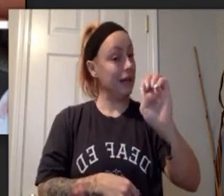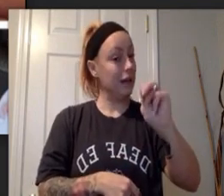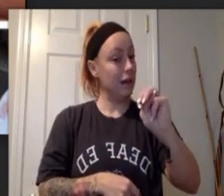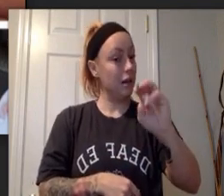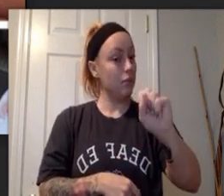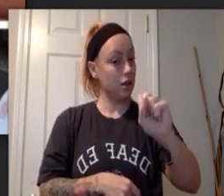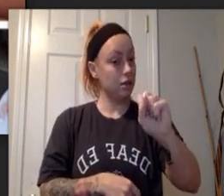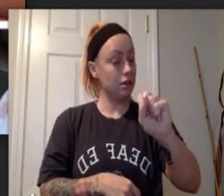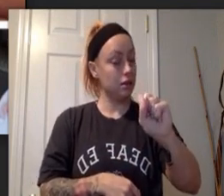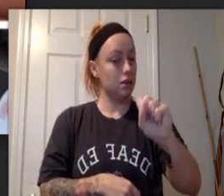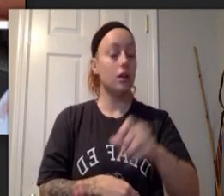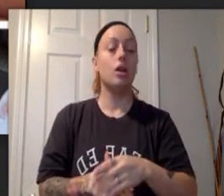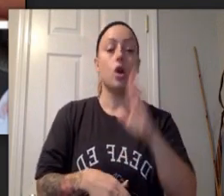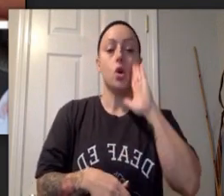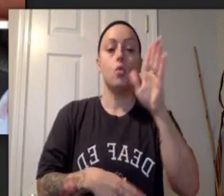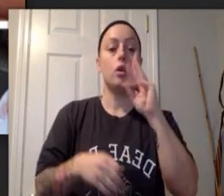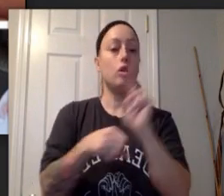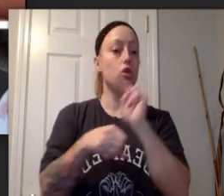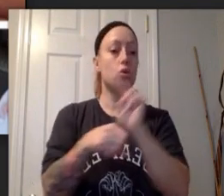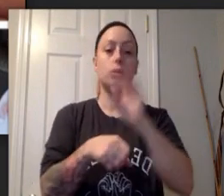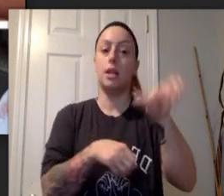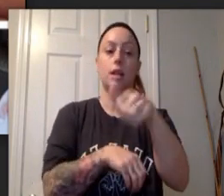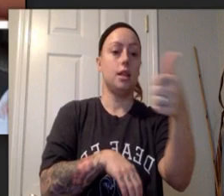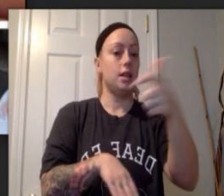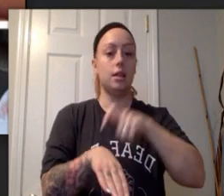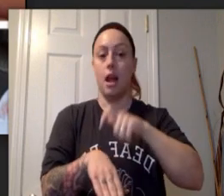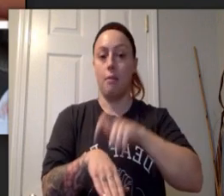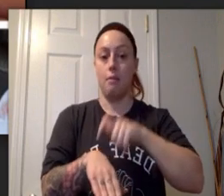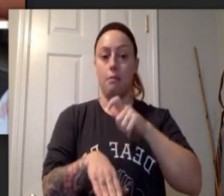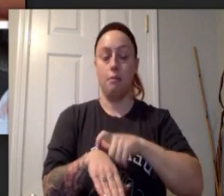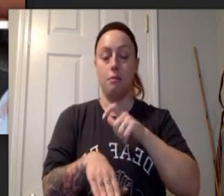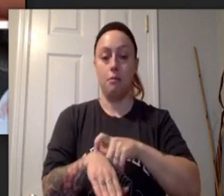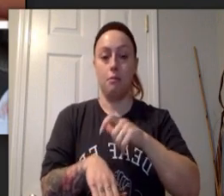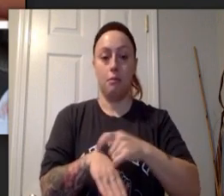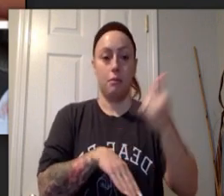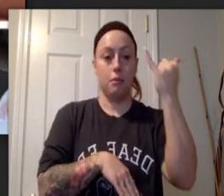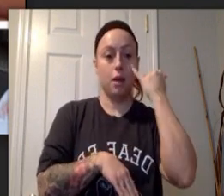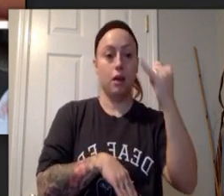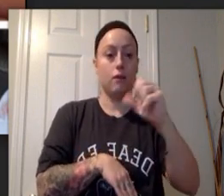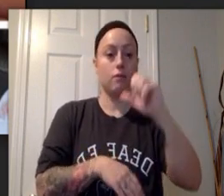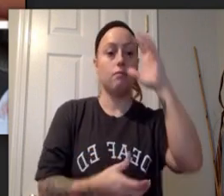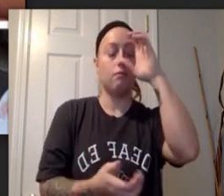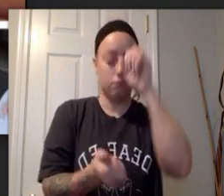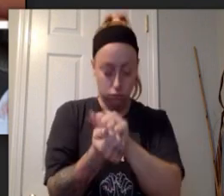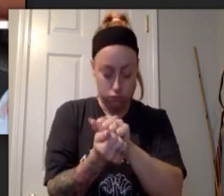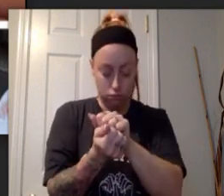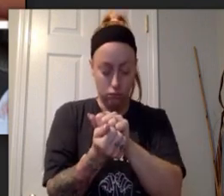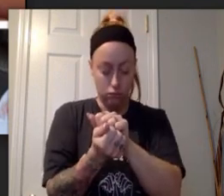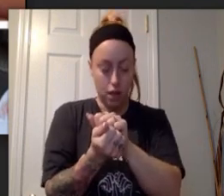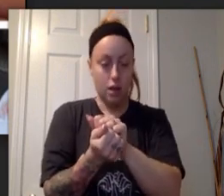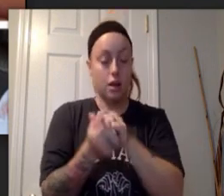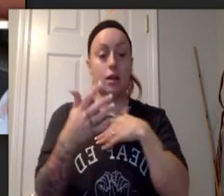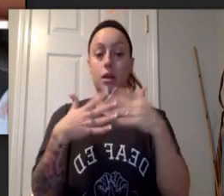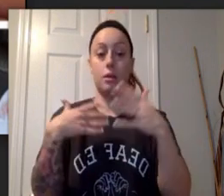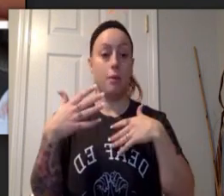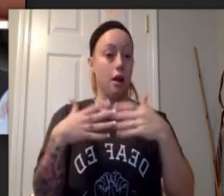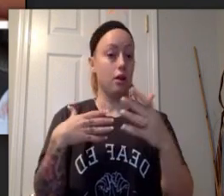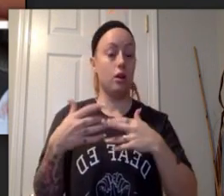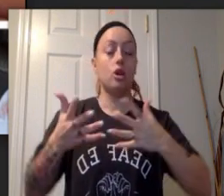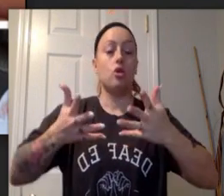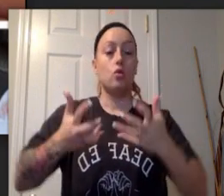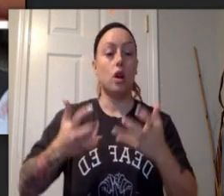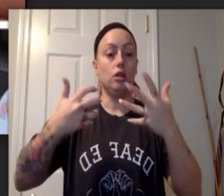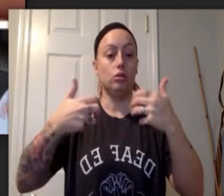any situation where someone is unresponsive, because we have such a limited window of time in overdoses to restore oxygen that we want